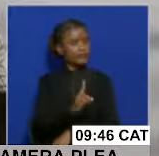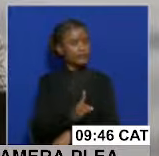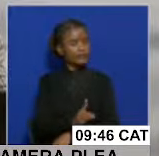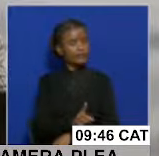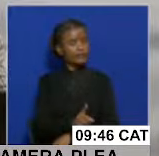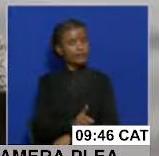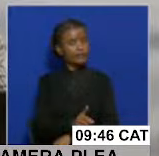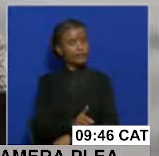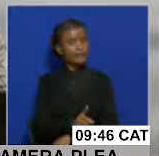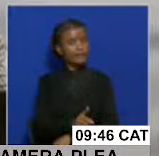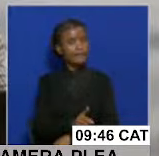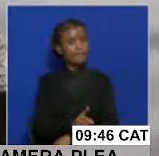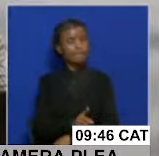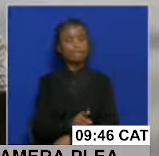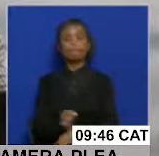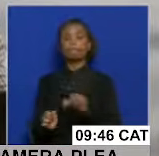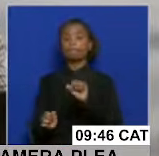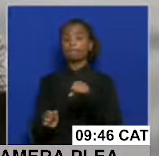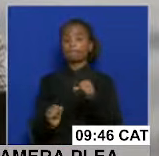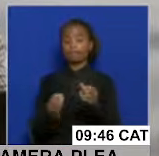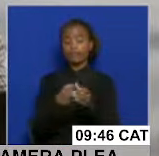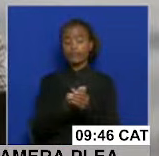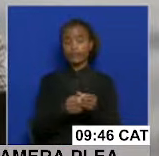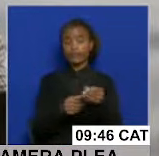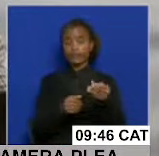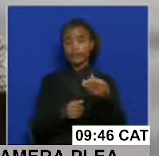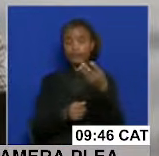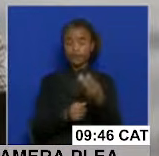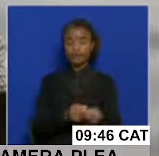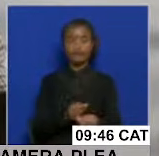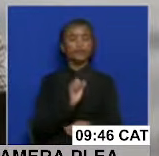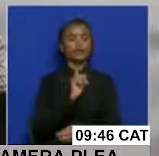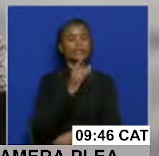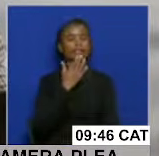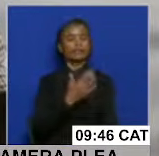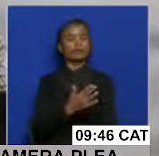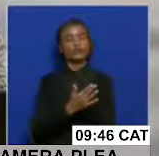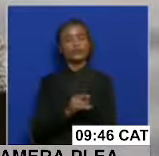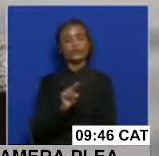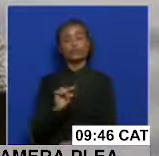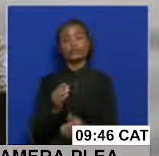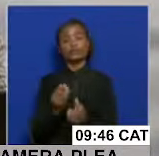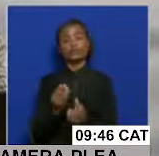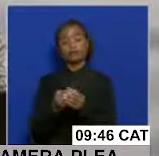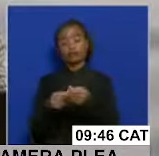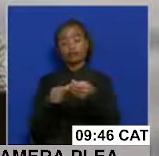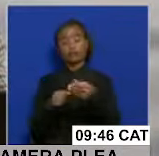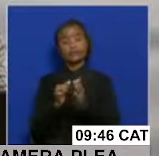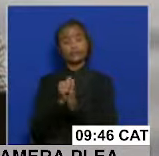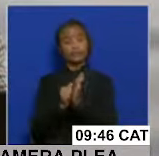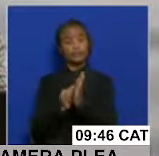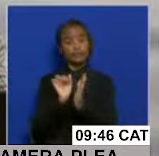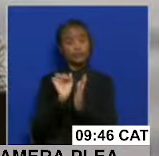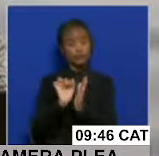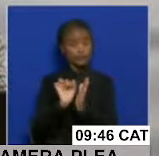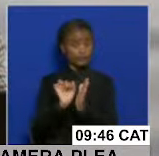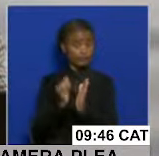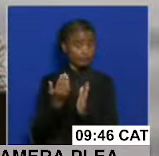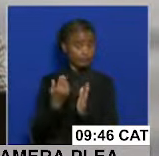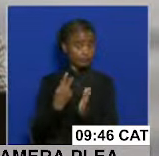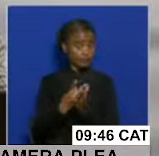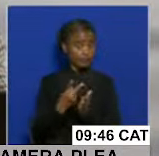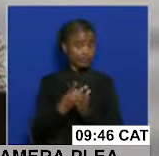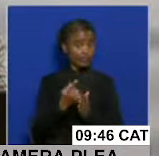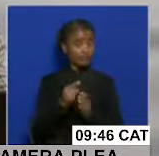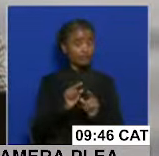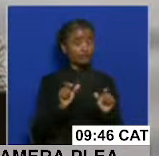Witness, Yes, I do have the file with me. thank you. You confirm that the file contains your statement as prepared for purposes of your testimony before the